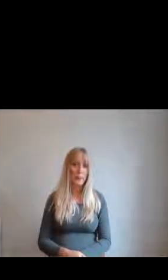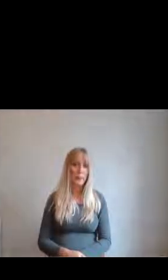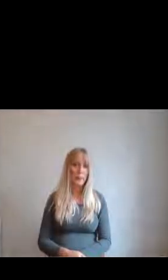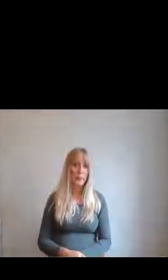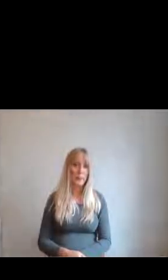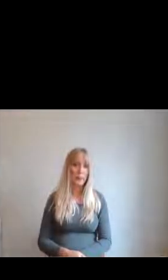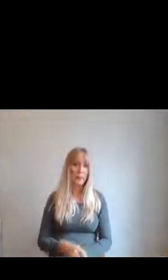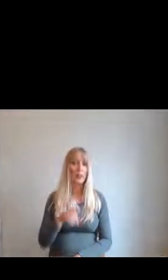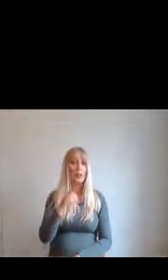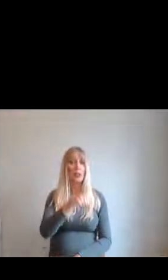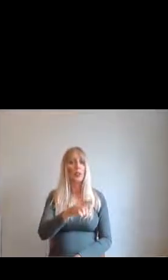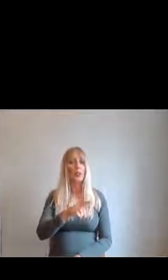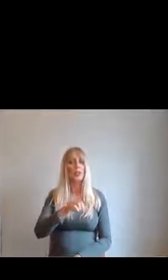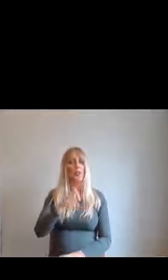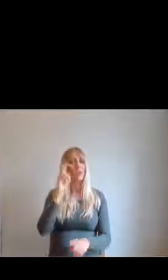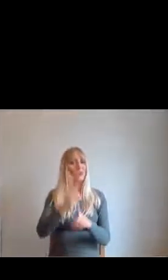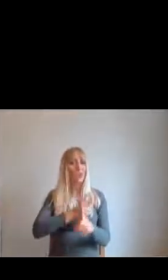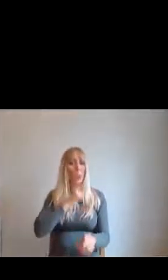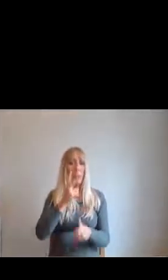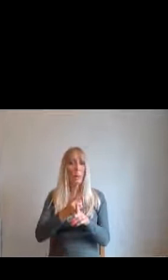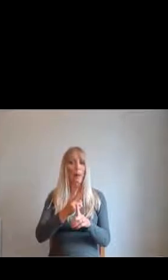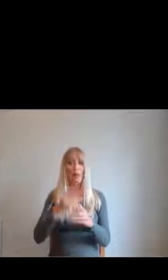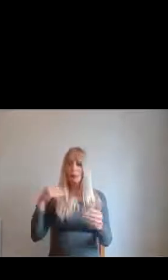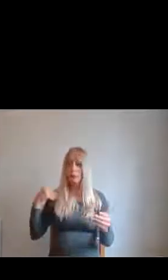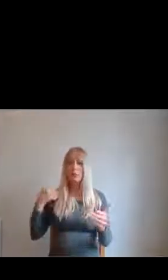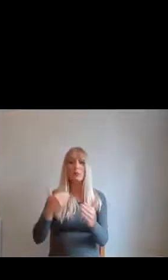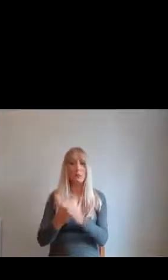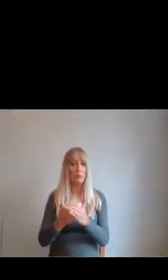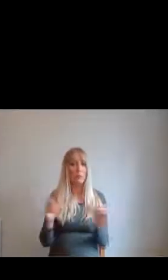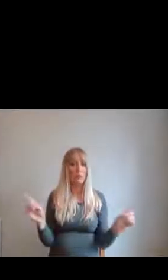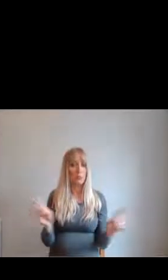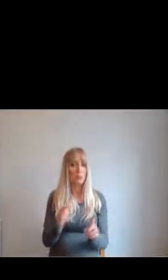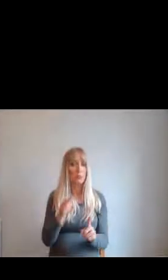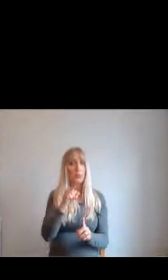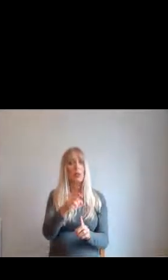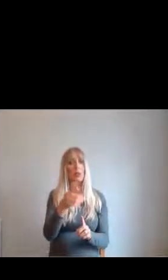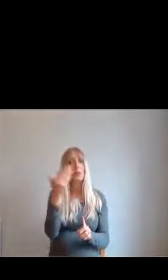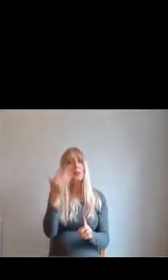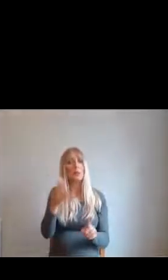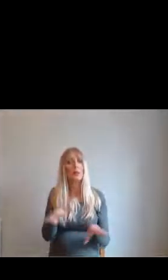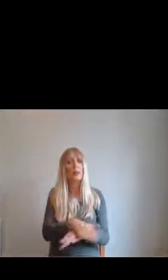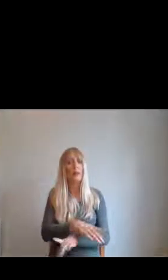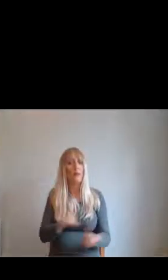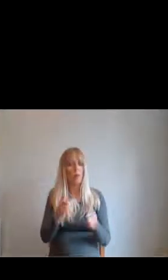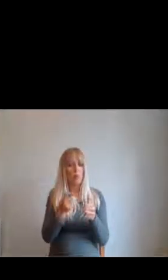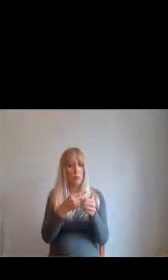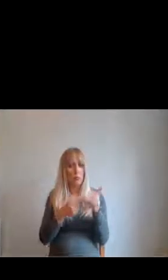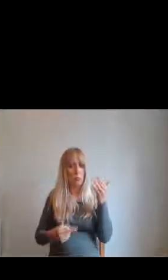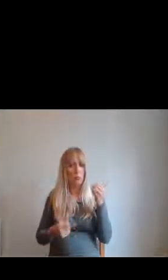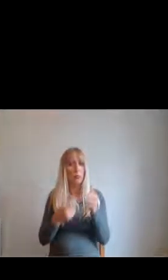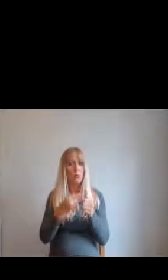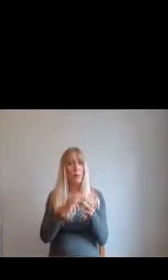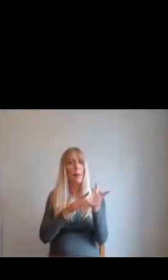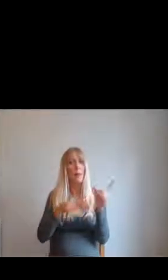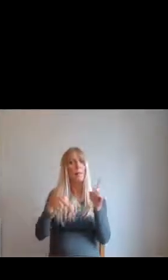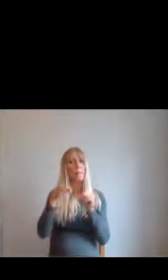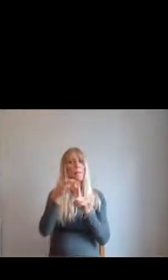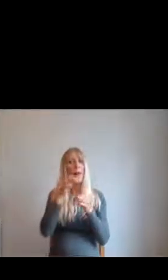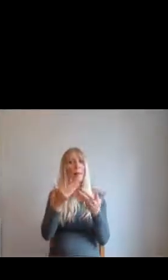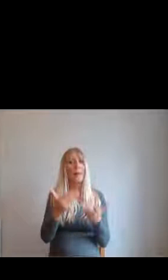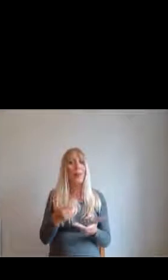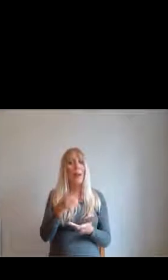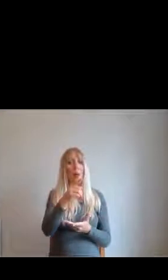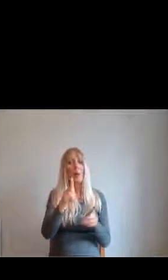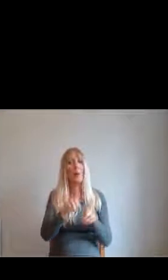So to recap on that last section we've just covered, the map on screen right now is also on